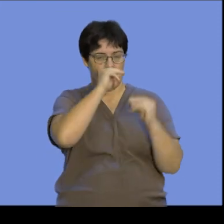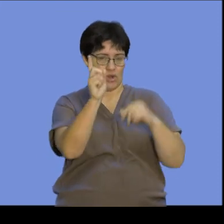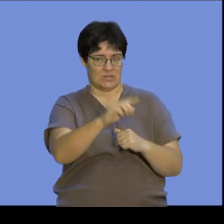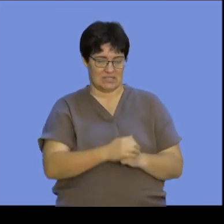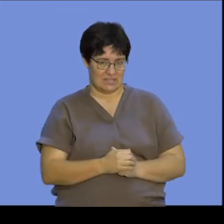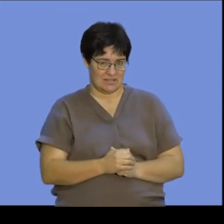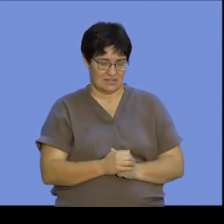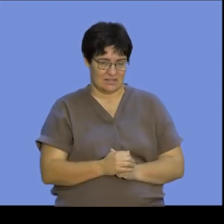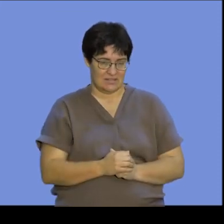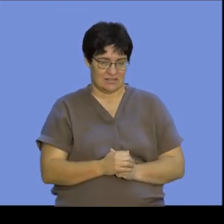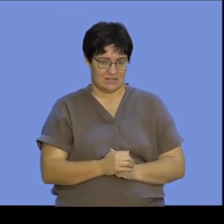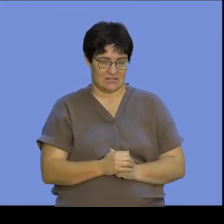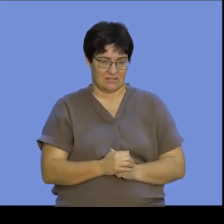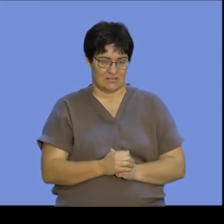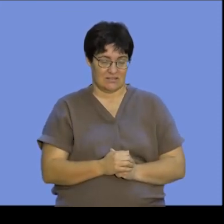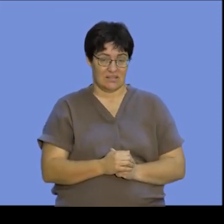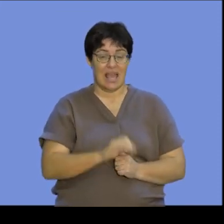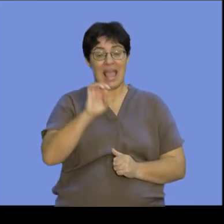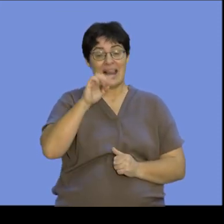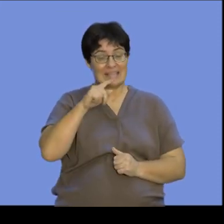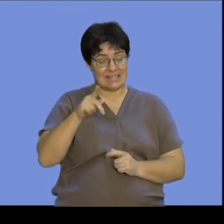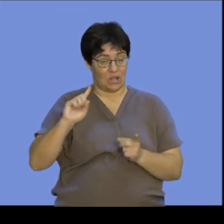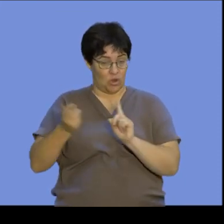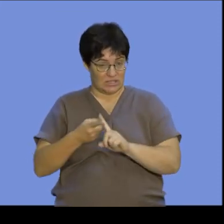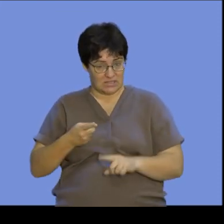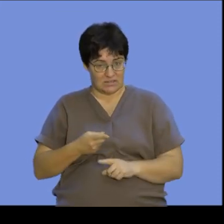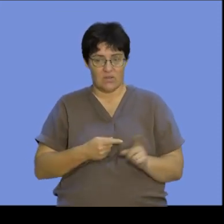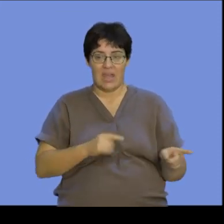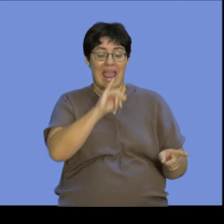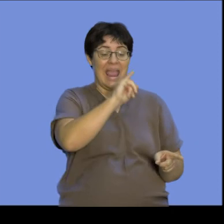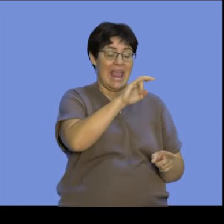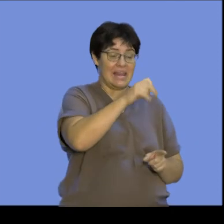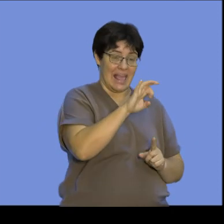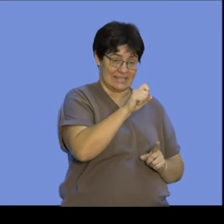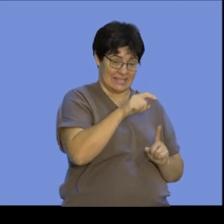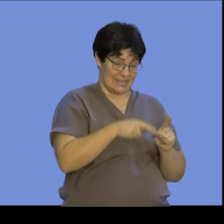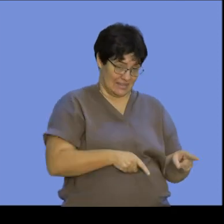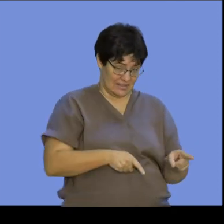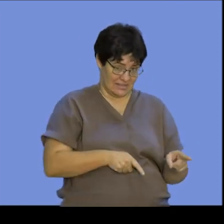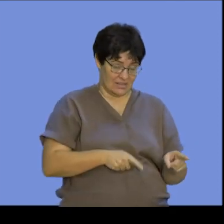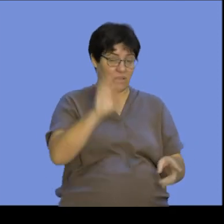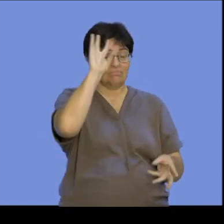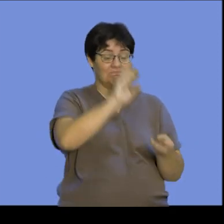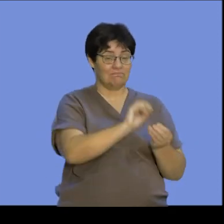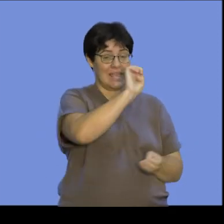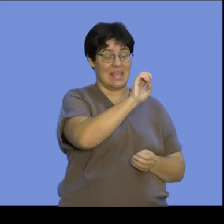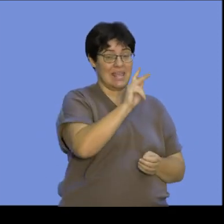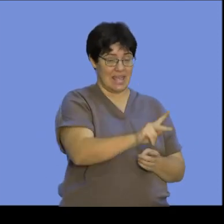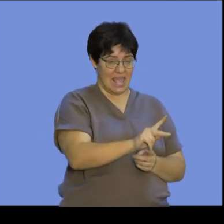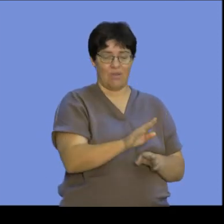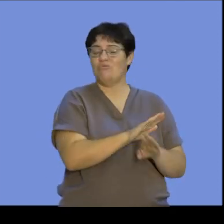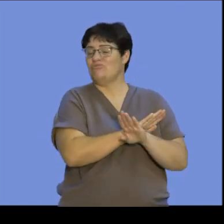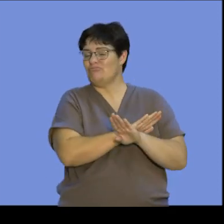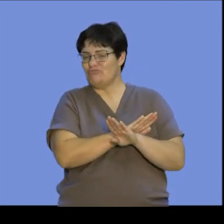In an elastic collision, an inelastic collision, the total kinetic energy is not